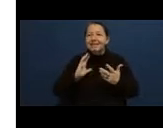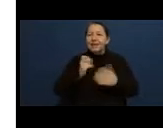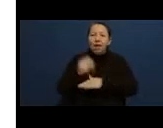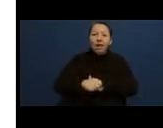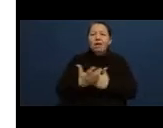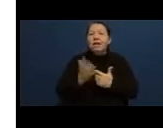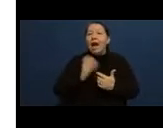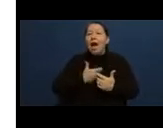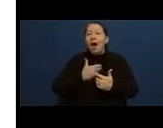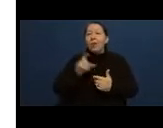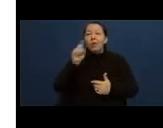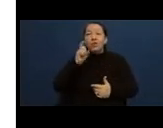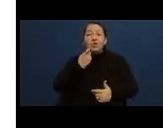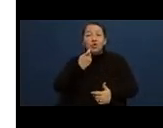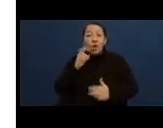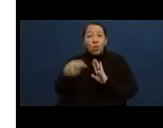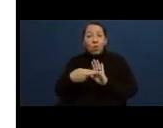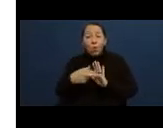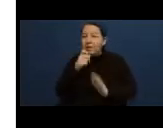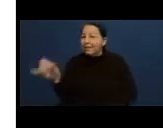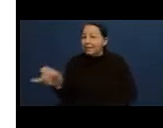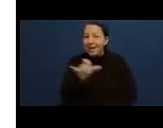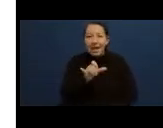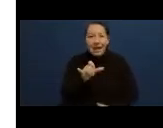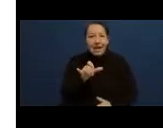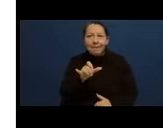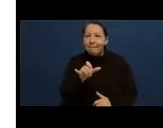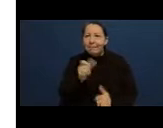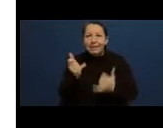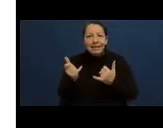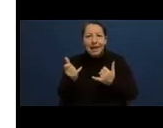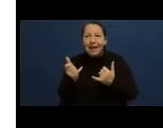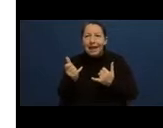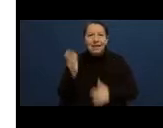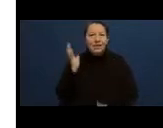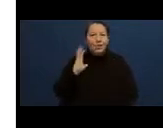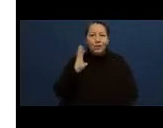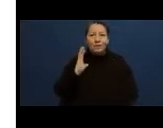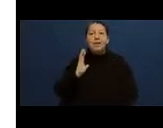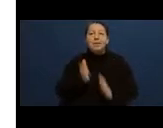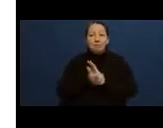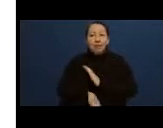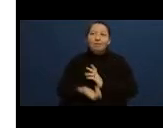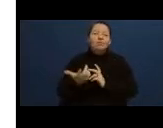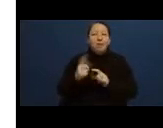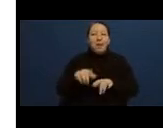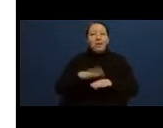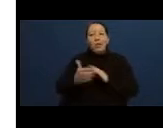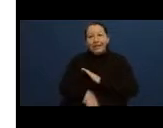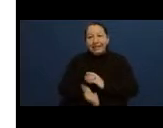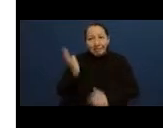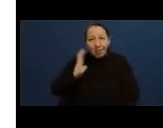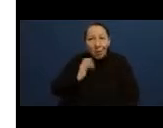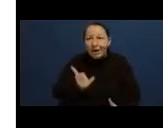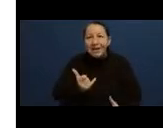as defined as today, they were based on skills. When we know who we are, we can stand on